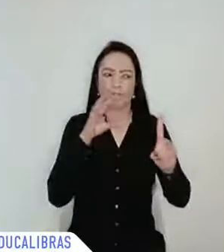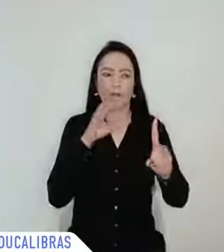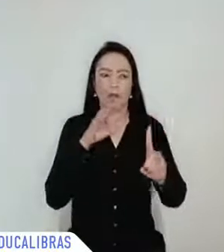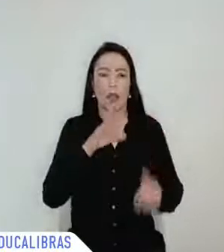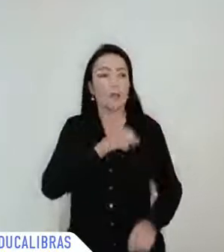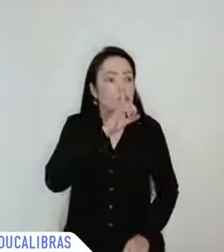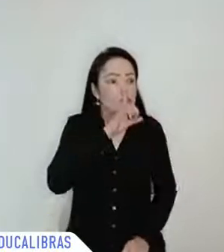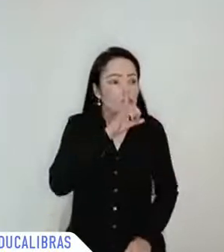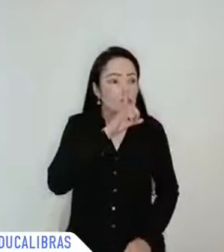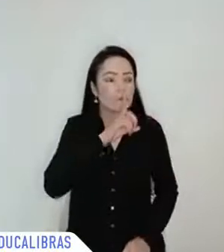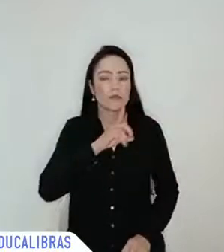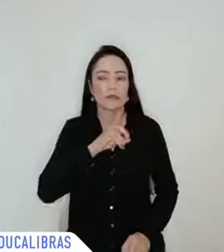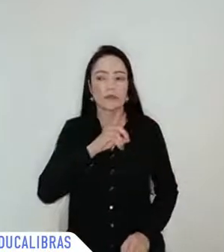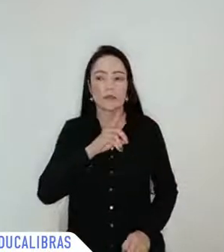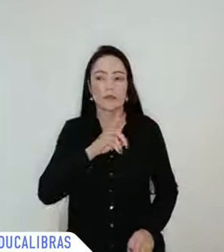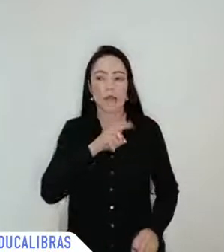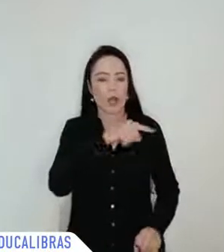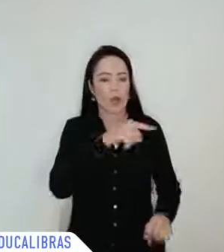harassment